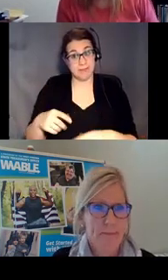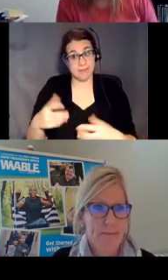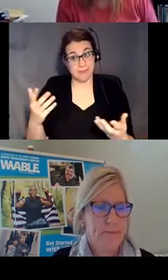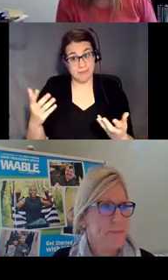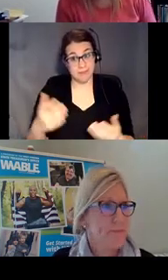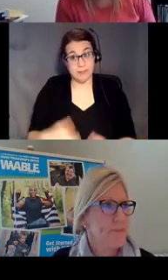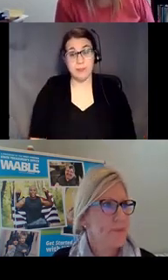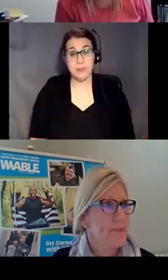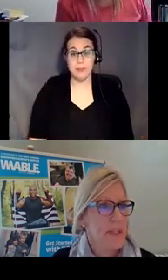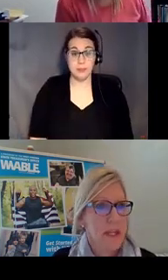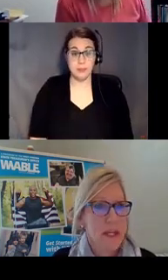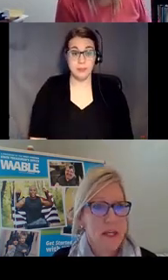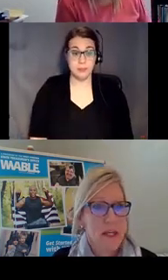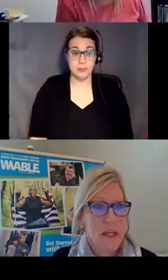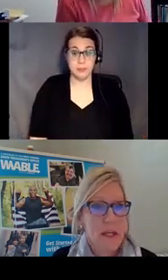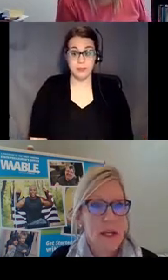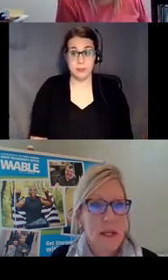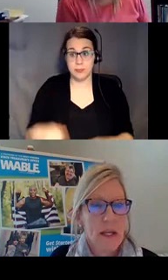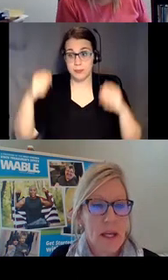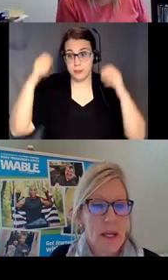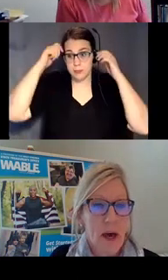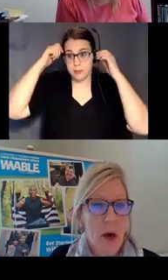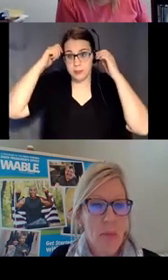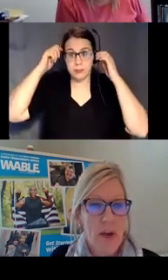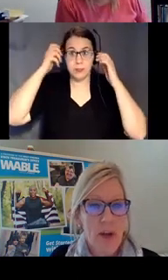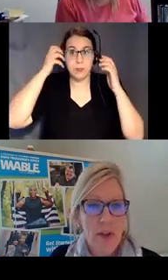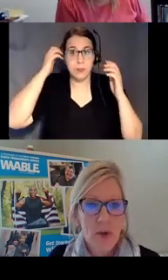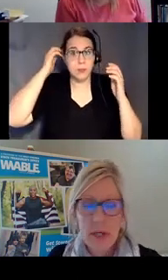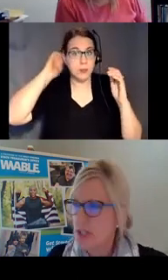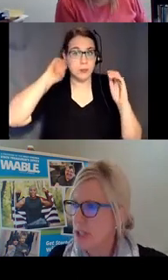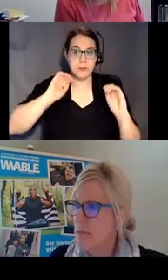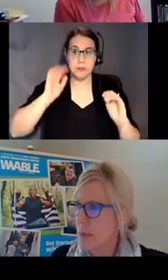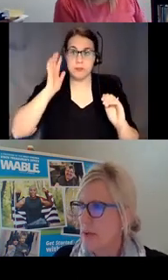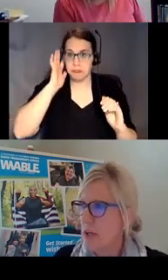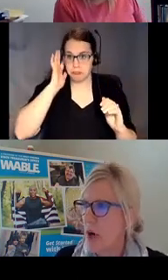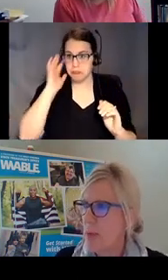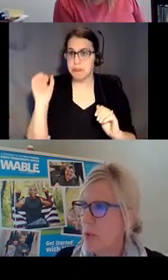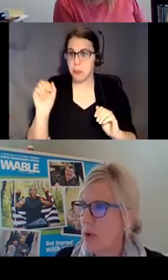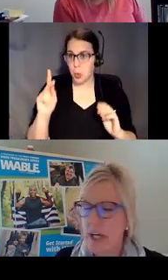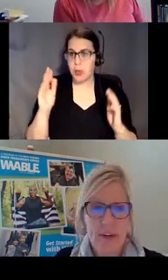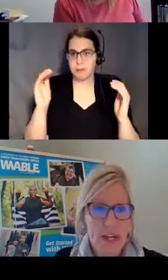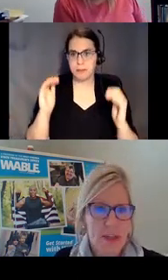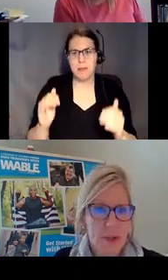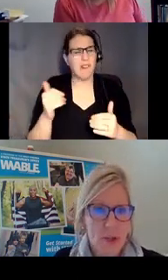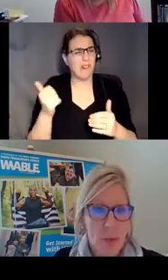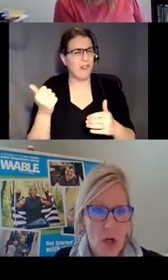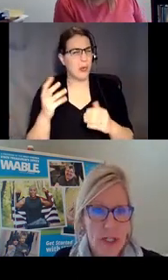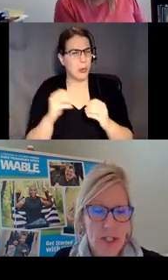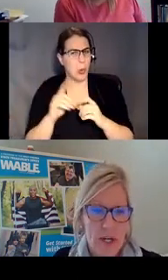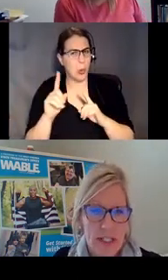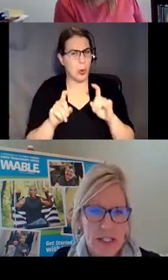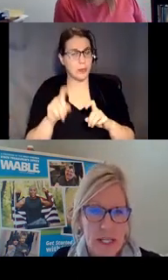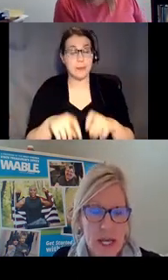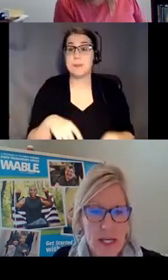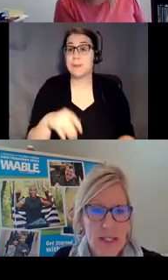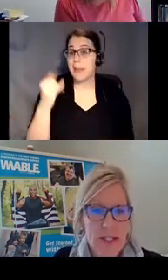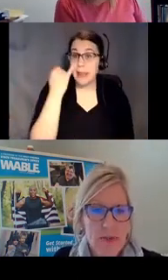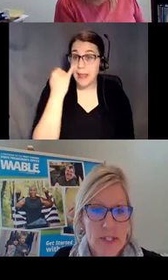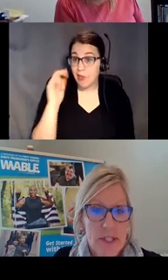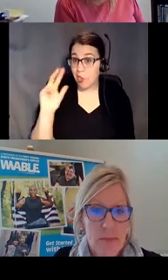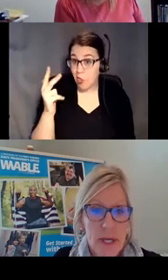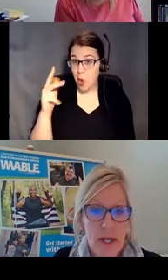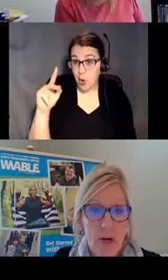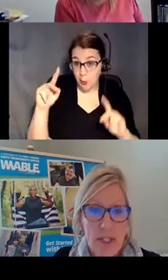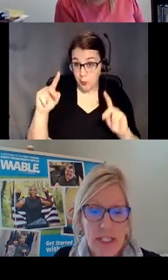Okay. Another question, we have a couple more. If a third-party trust is